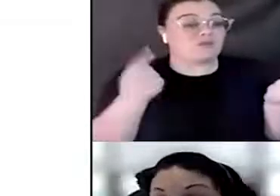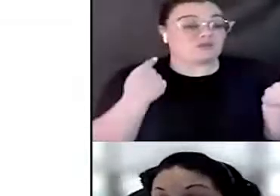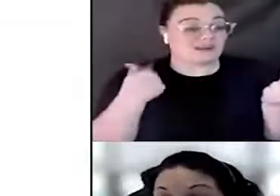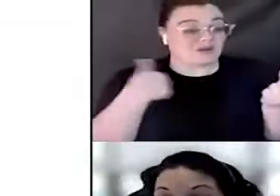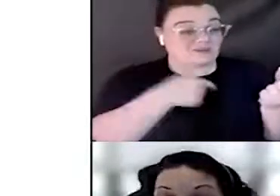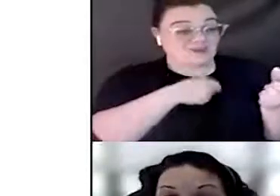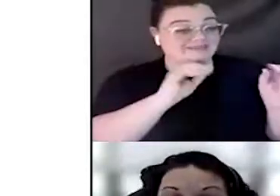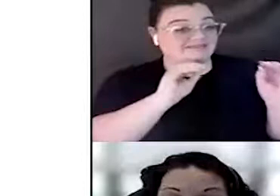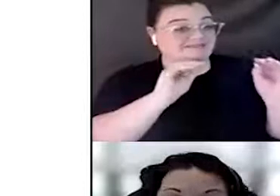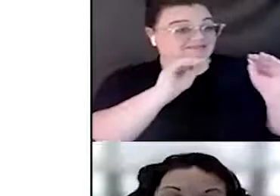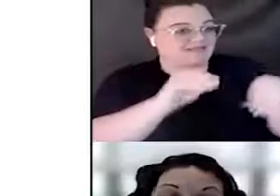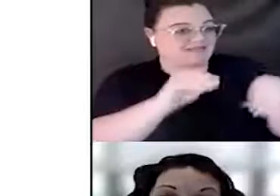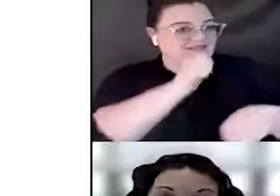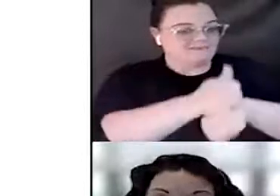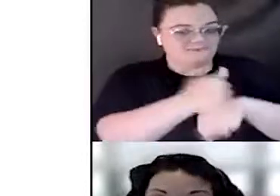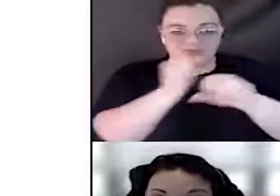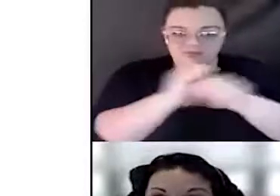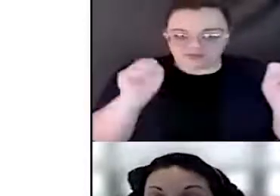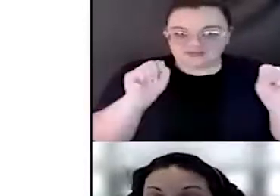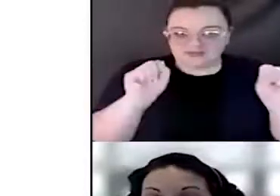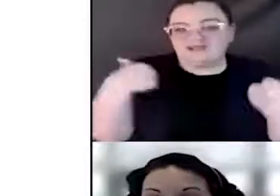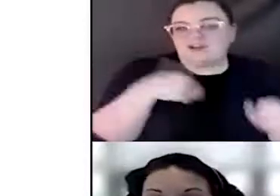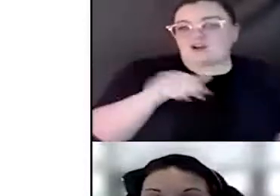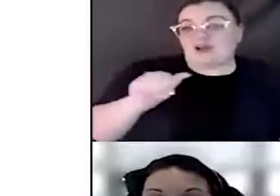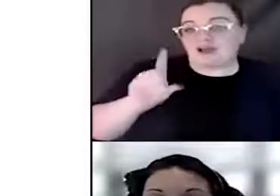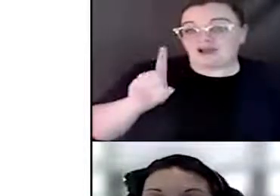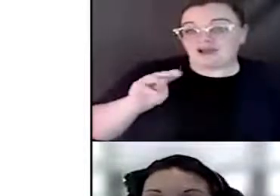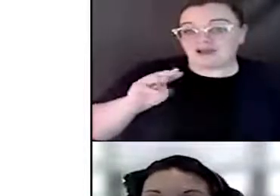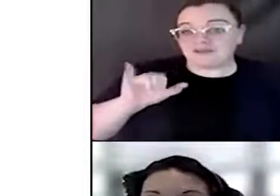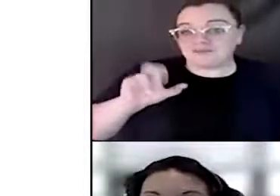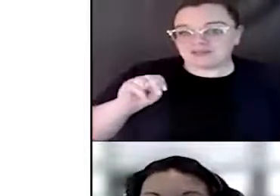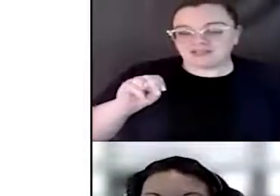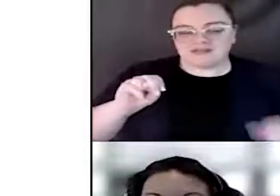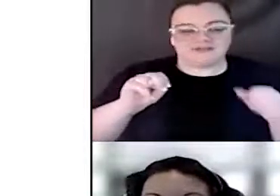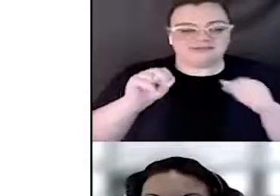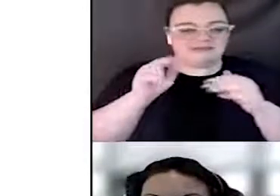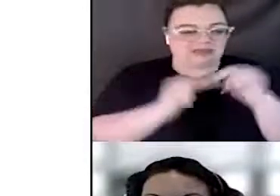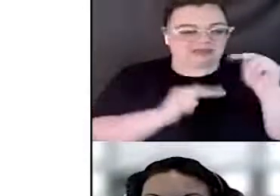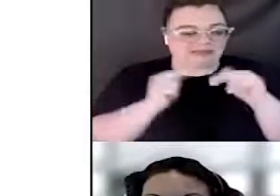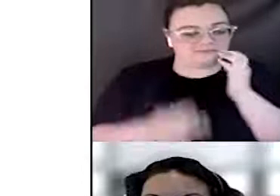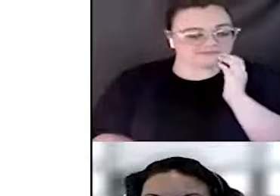implemented safety at our main administration building in